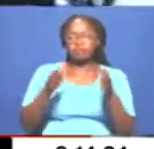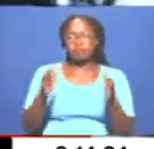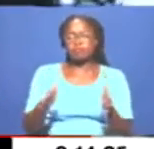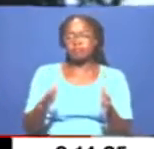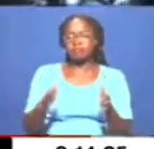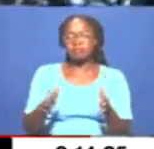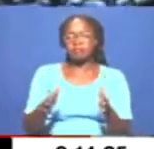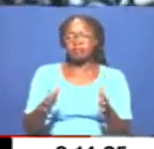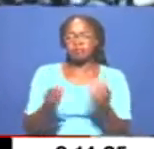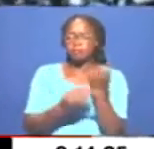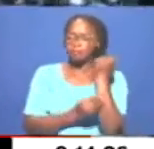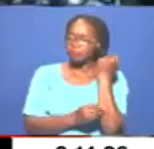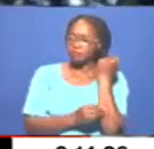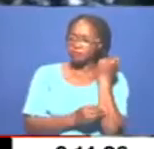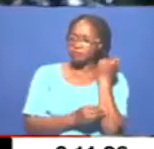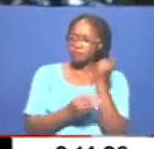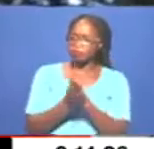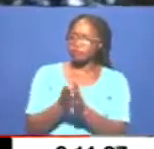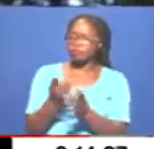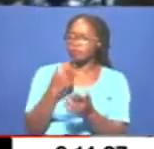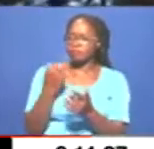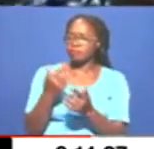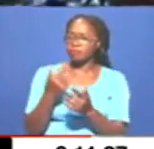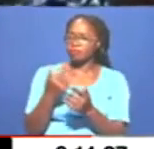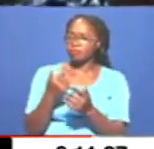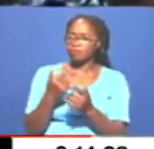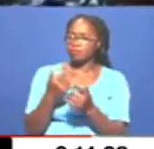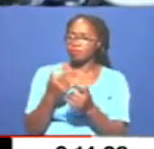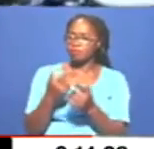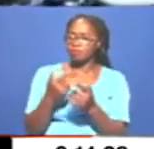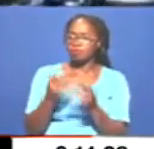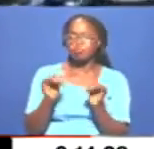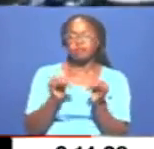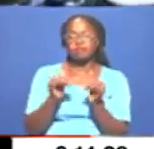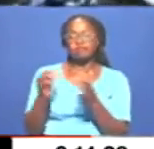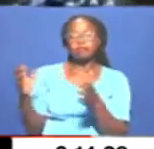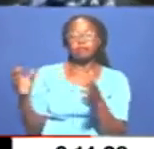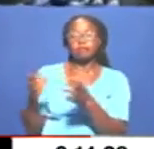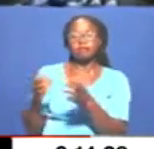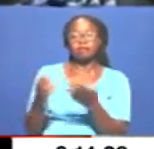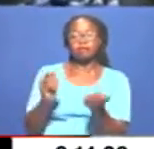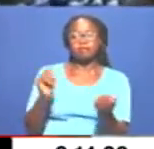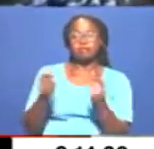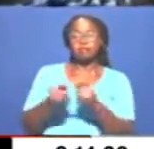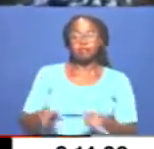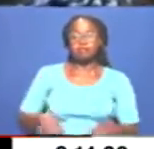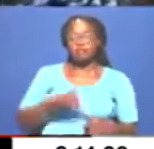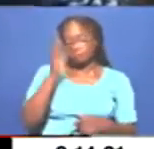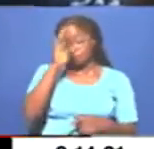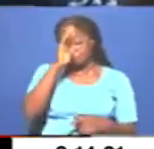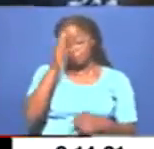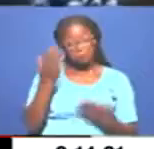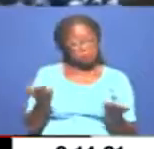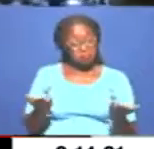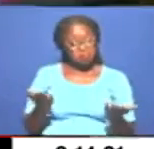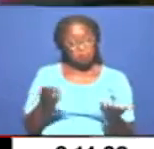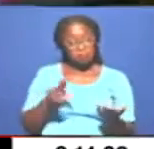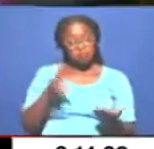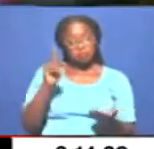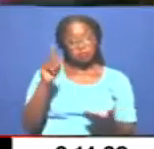wale watu maskini. Yes. Na wakaniambia chama ya kuingia ambaye anaweza kubadilisha maisha ya watu ya Bungoma ni chama ya